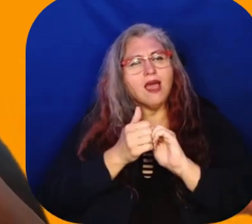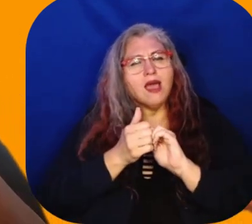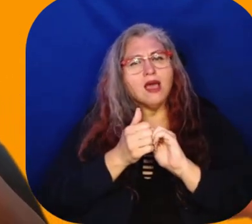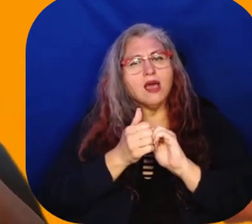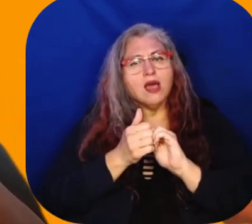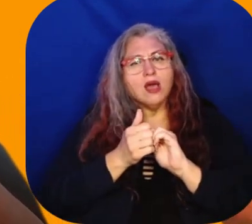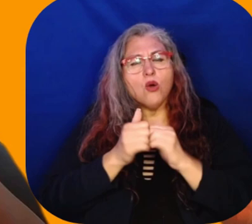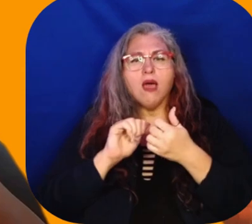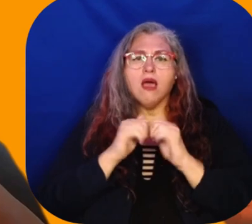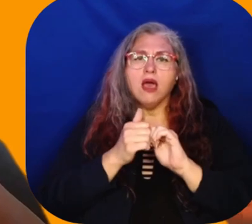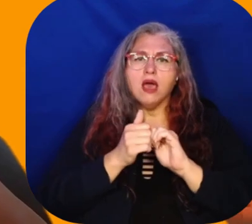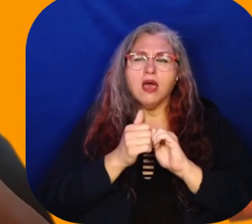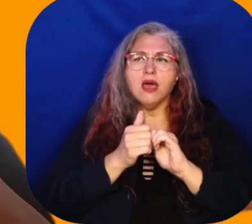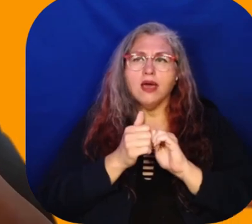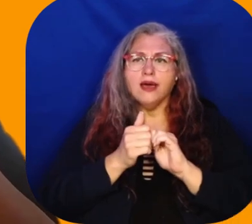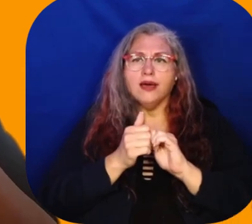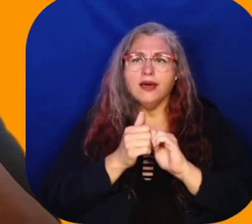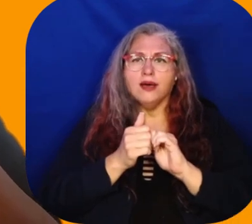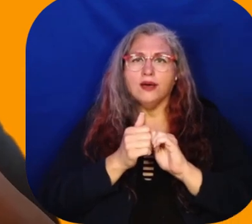how do you